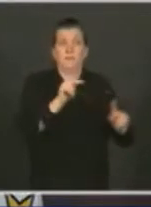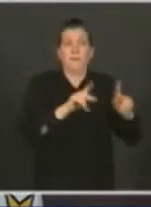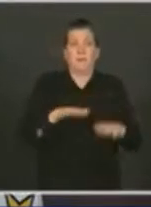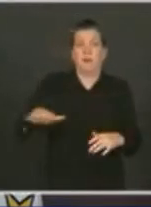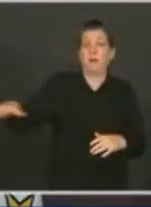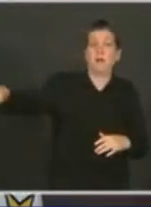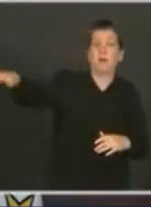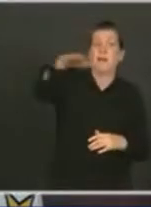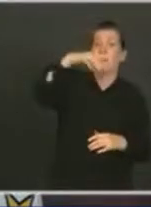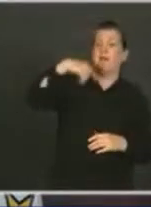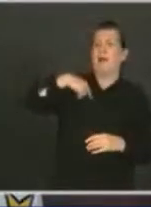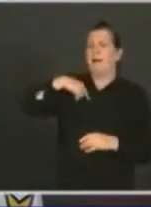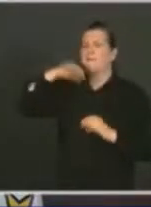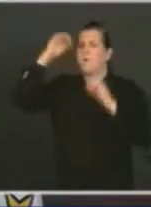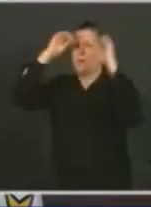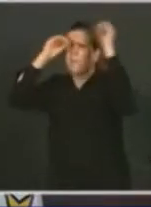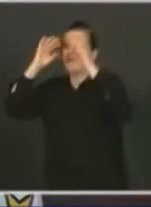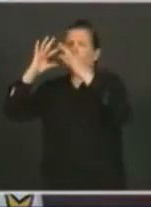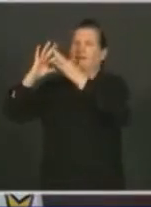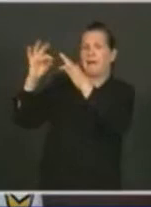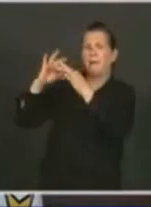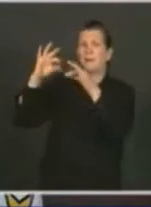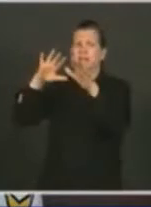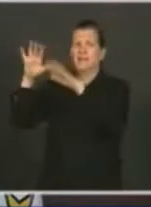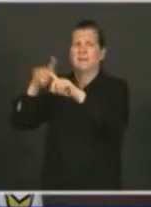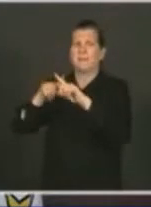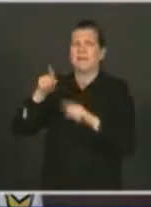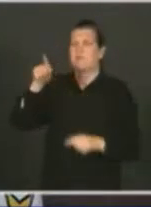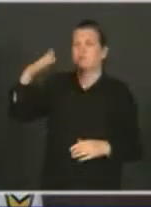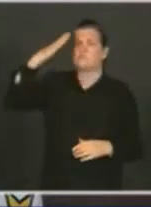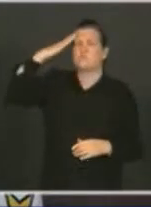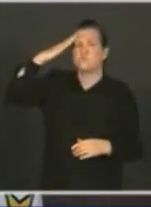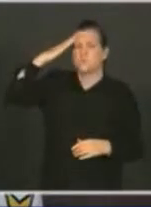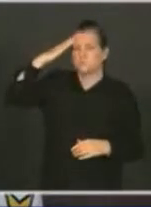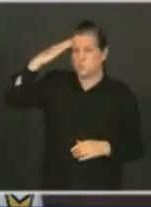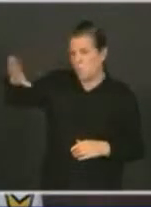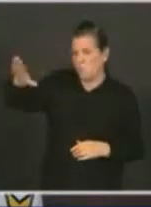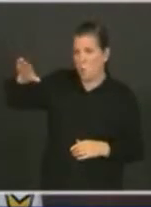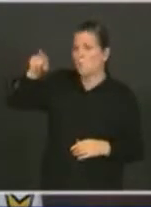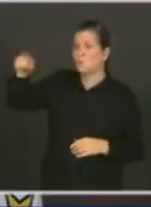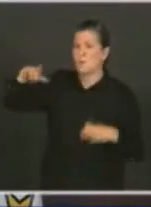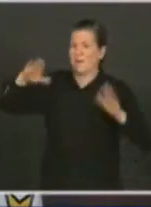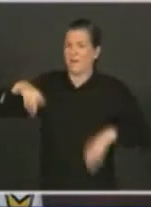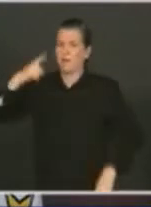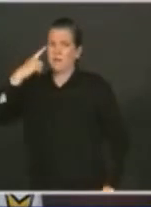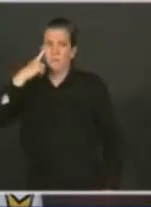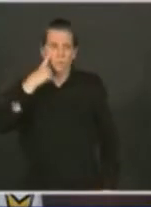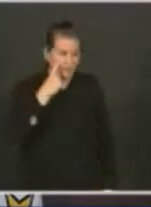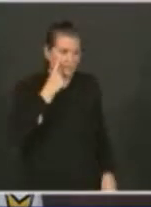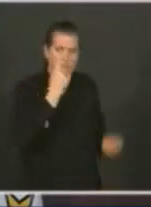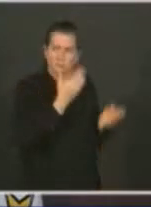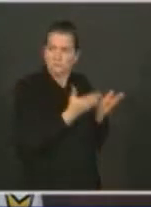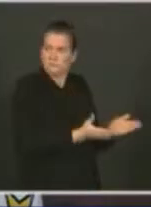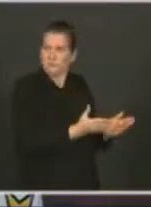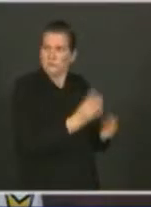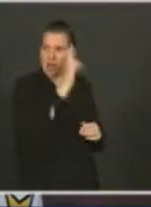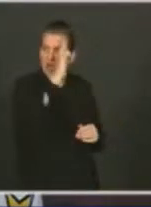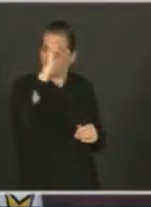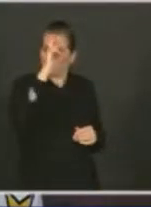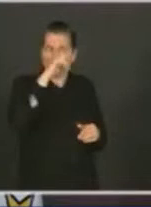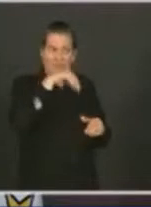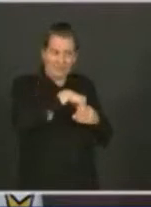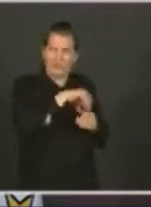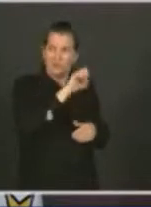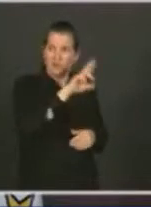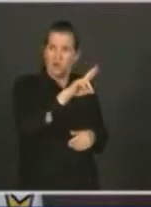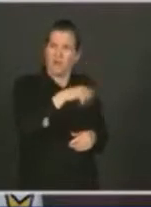that is. I wish that they could feel what it's like to tell someone they have COVID-19. I wish that they could feel what it's like to have to call a family member on their own personal cell